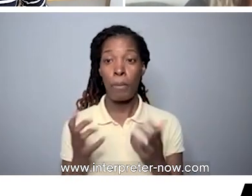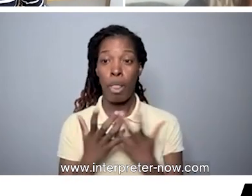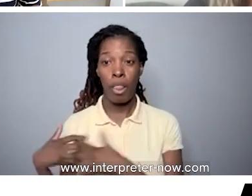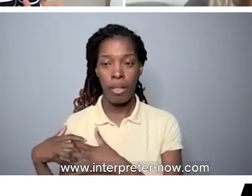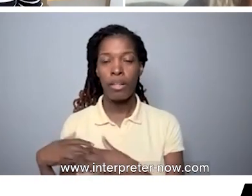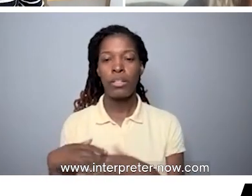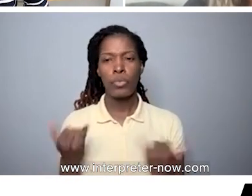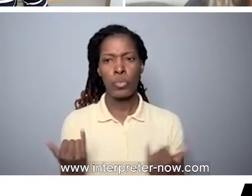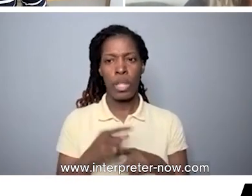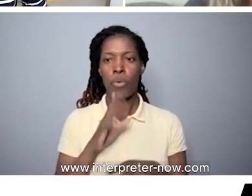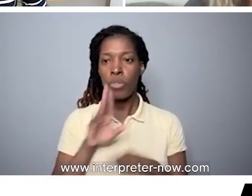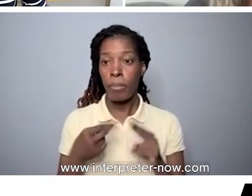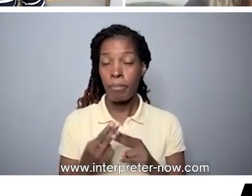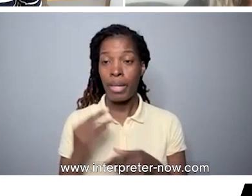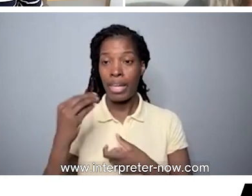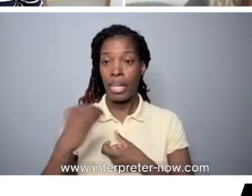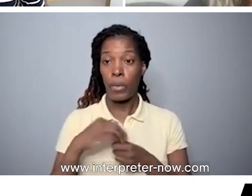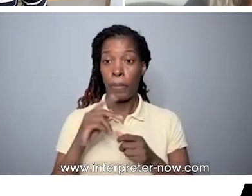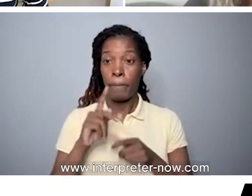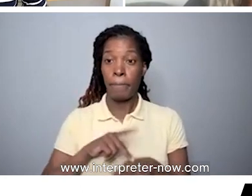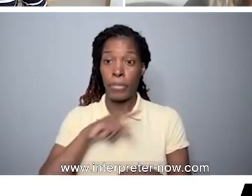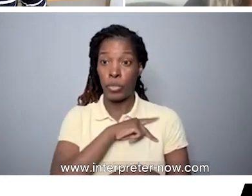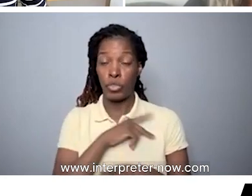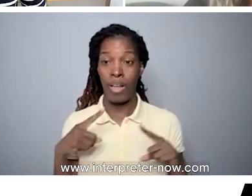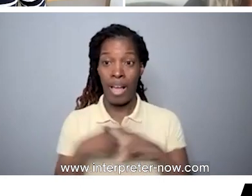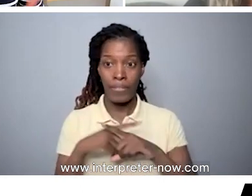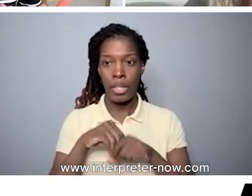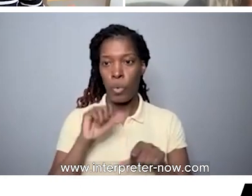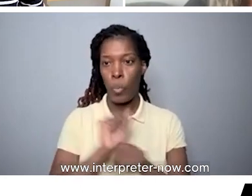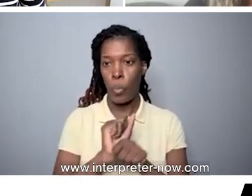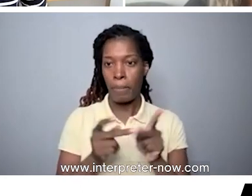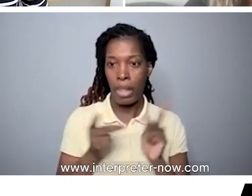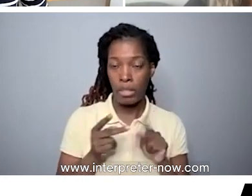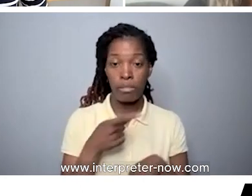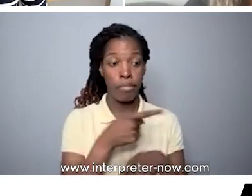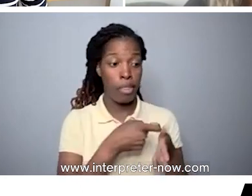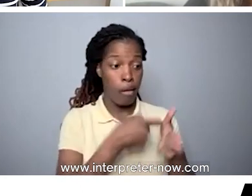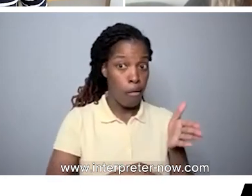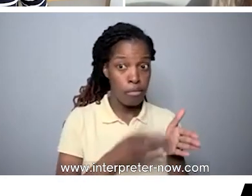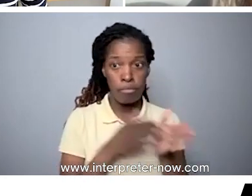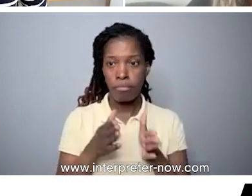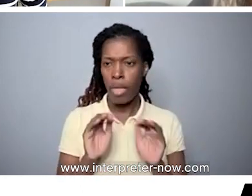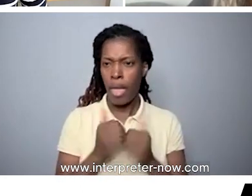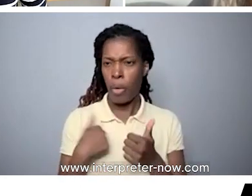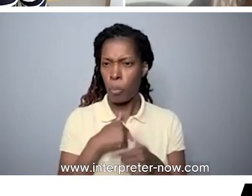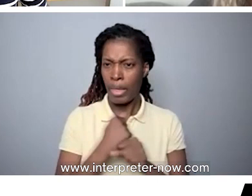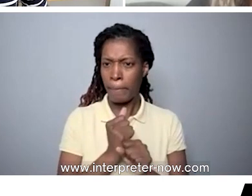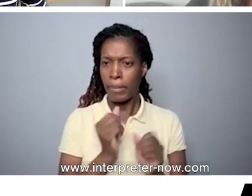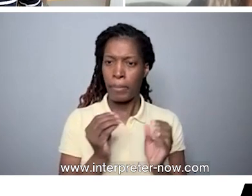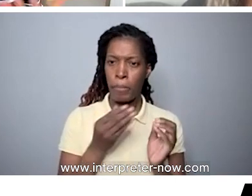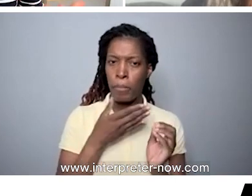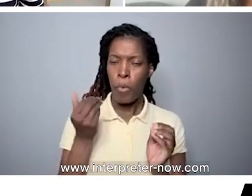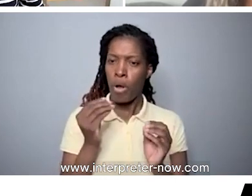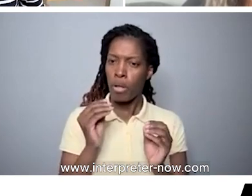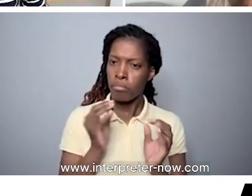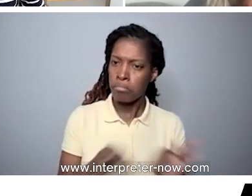workplace, the cost of interpersonal conflict, how each of us can work to create more constructive conversations and to improve our workplace cultures, and